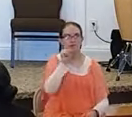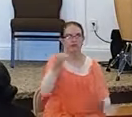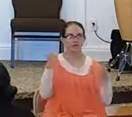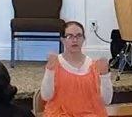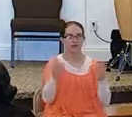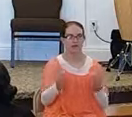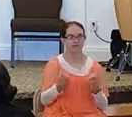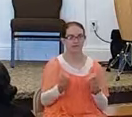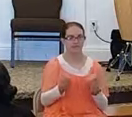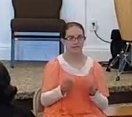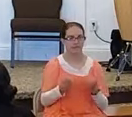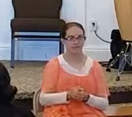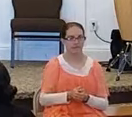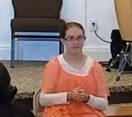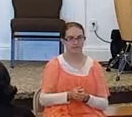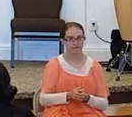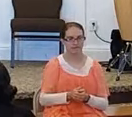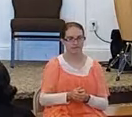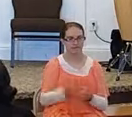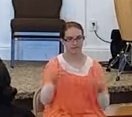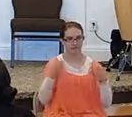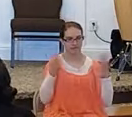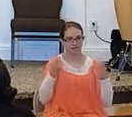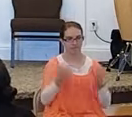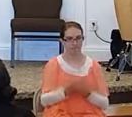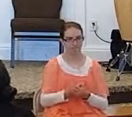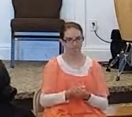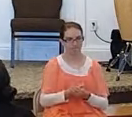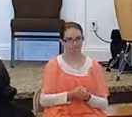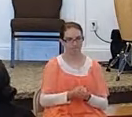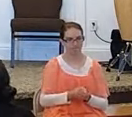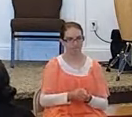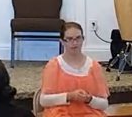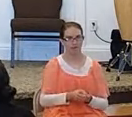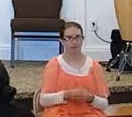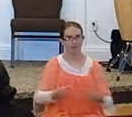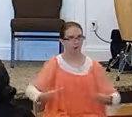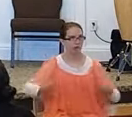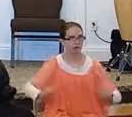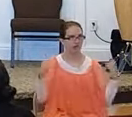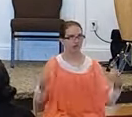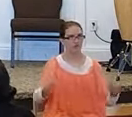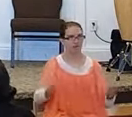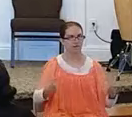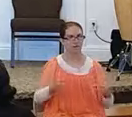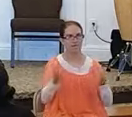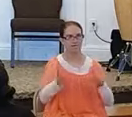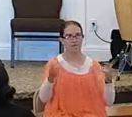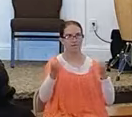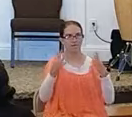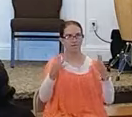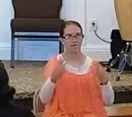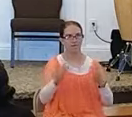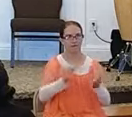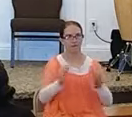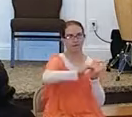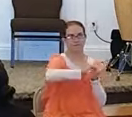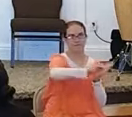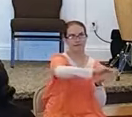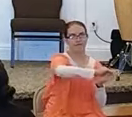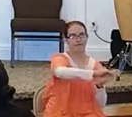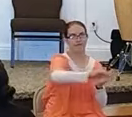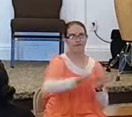has. Oh, hallelujah. And he said, her sins, which were many, are forgiven